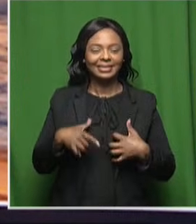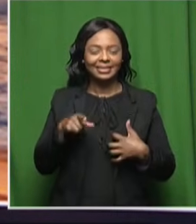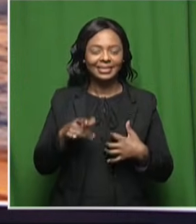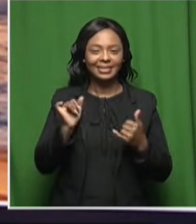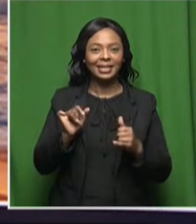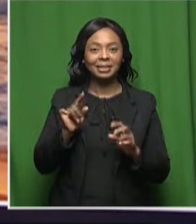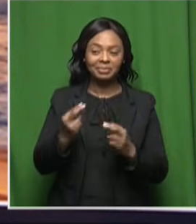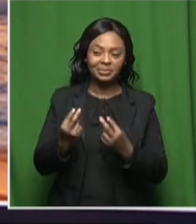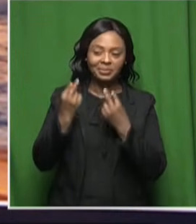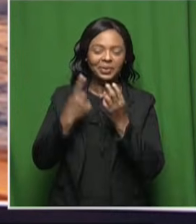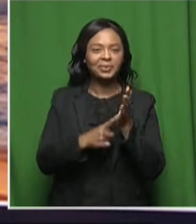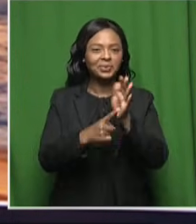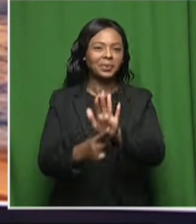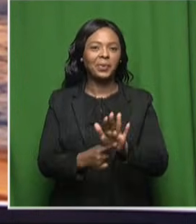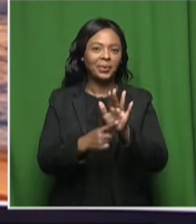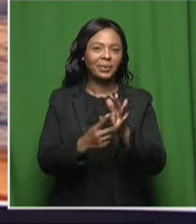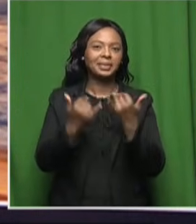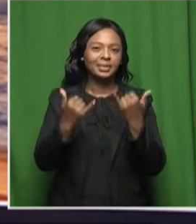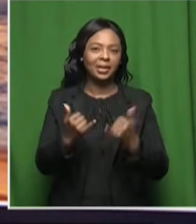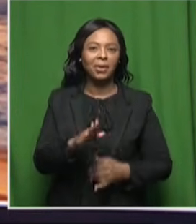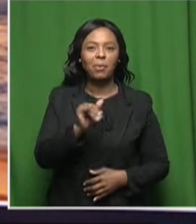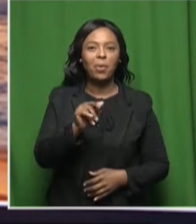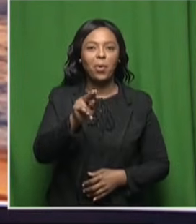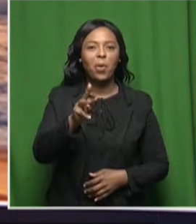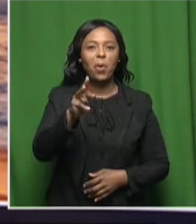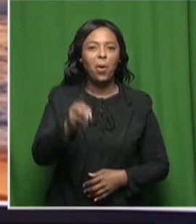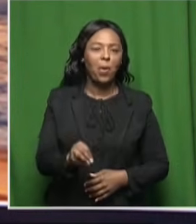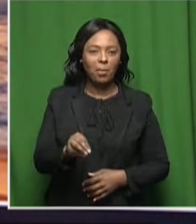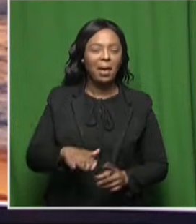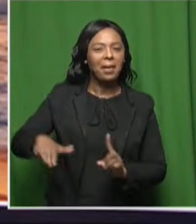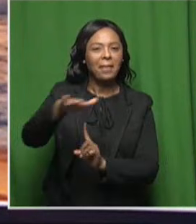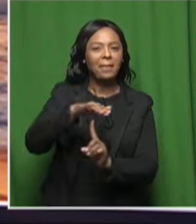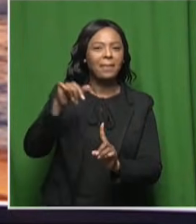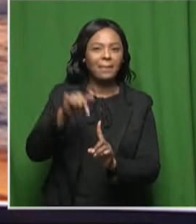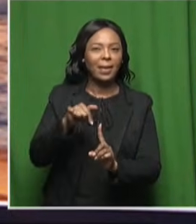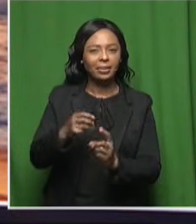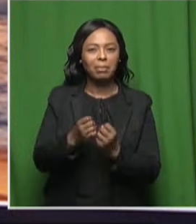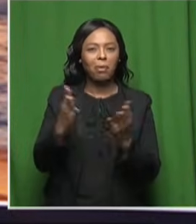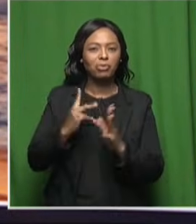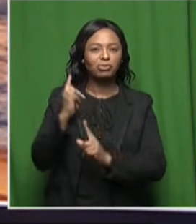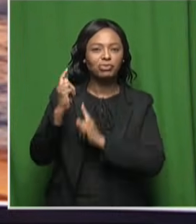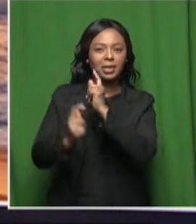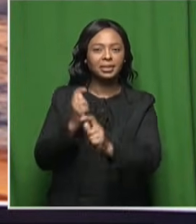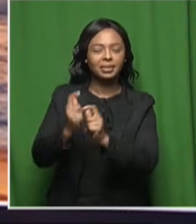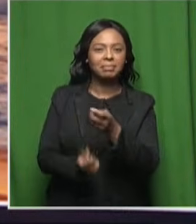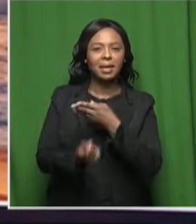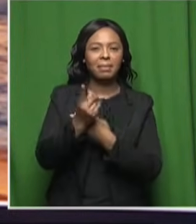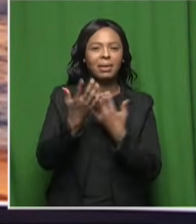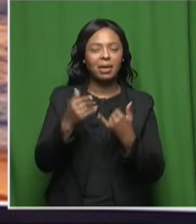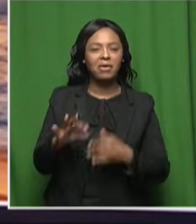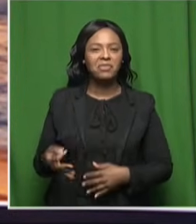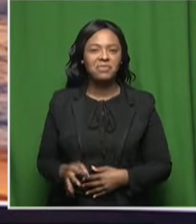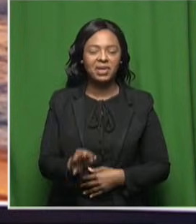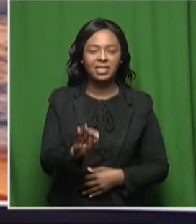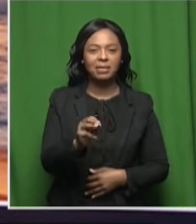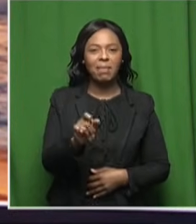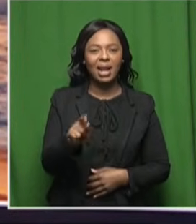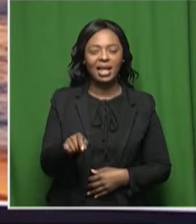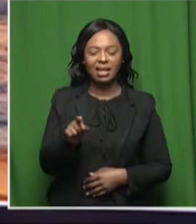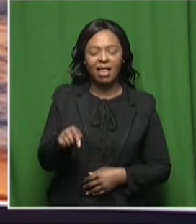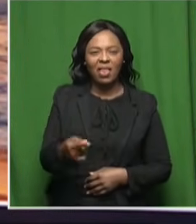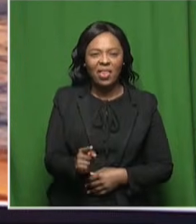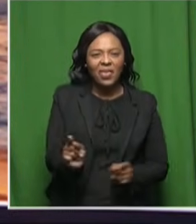Velddrif, known as the Bokkom capital of South Africa. It's where the traditional art of drying mullet fish really remains one of the key cultural aspects of the